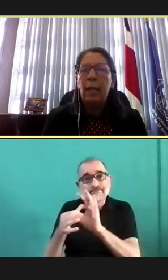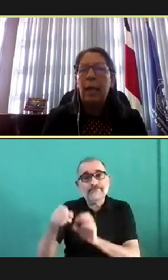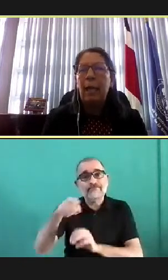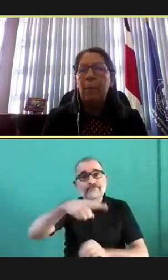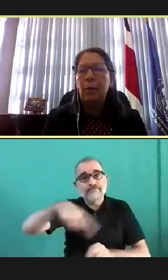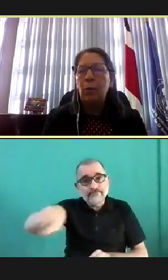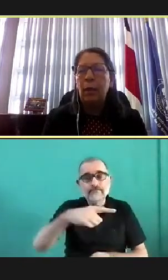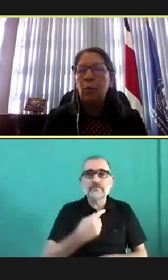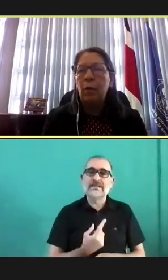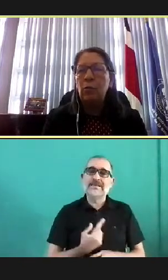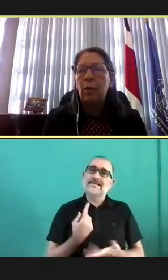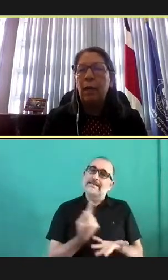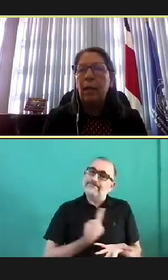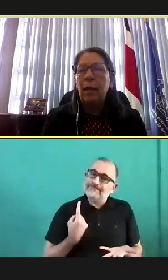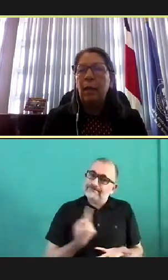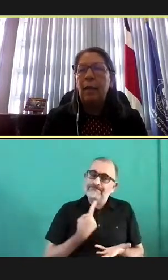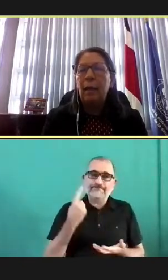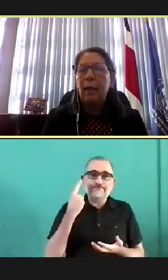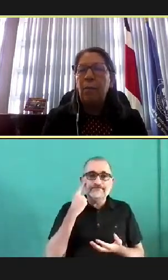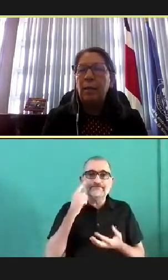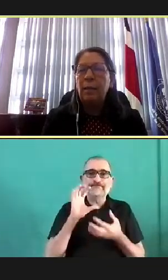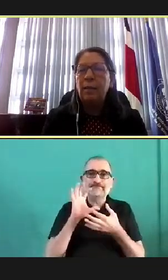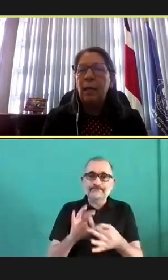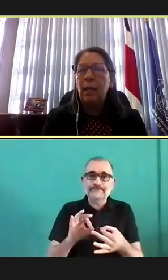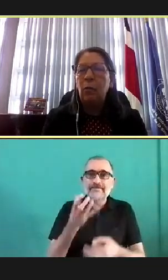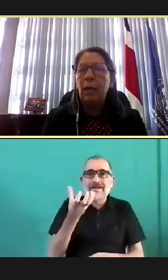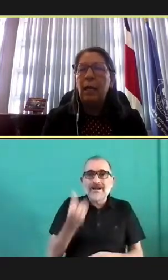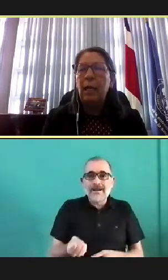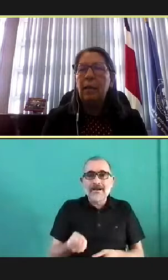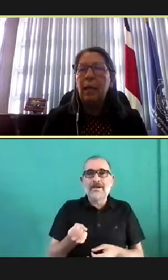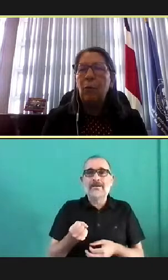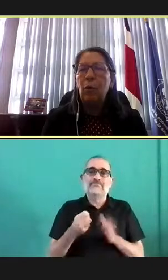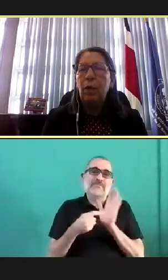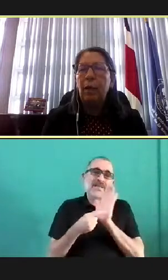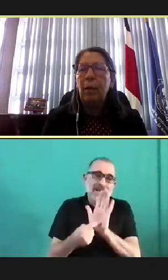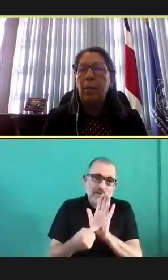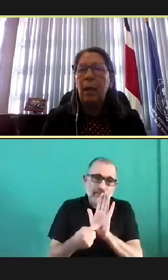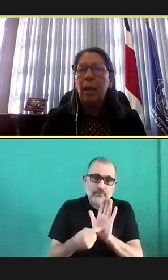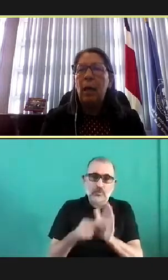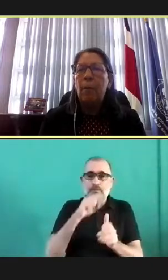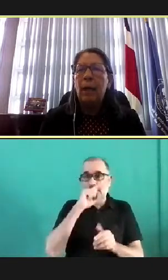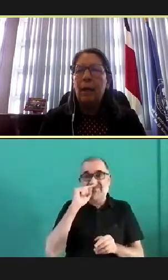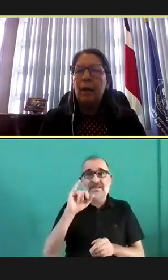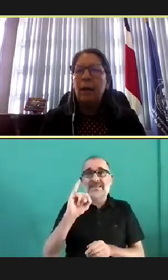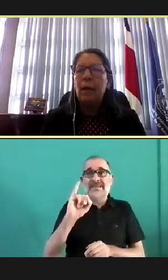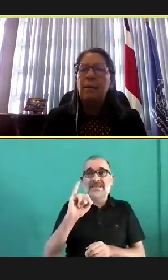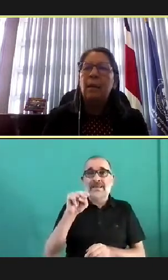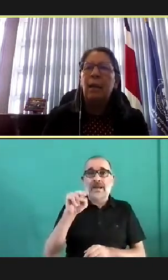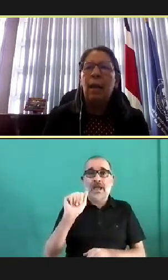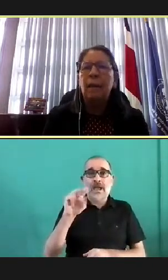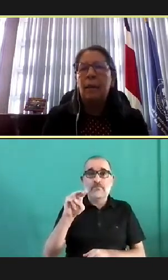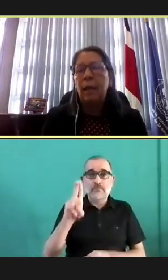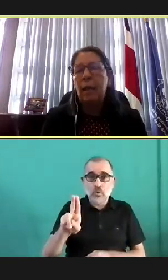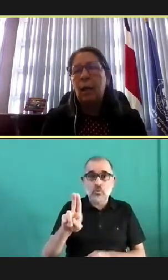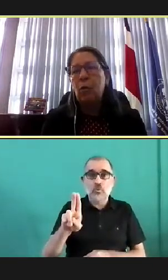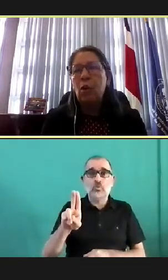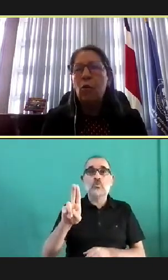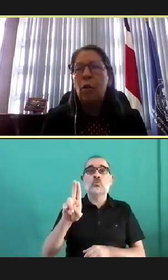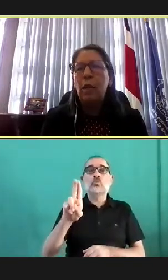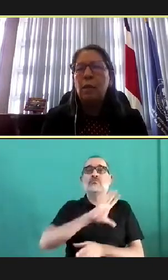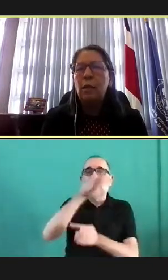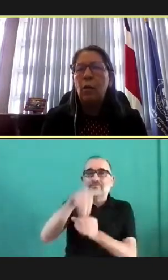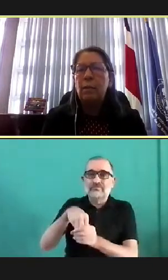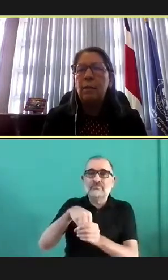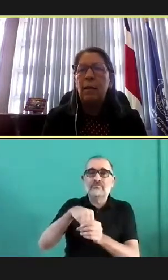have, for example, the INAMU, which is a National Women's Institute that provides support in cases of